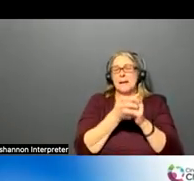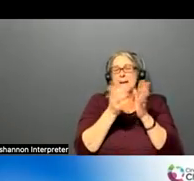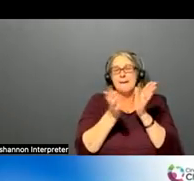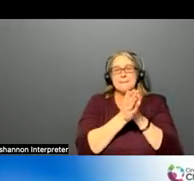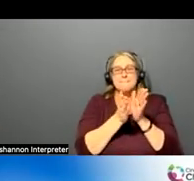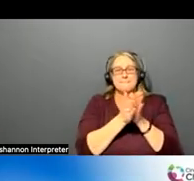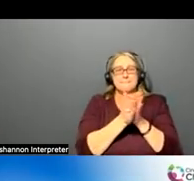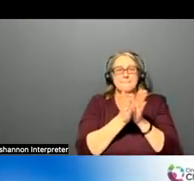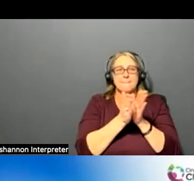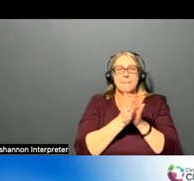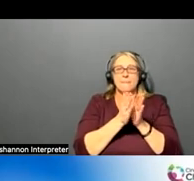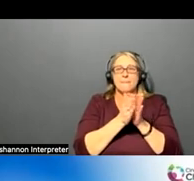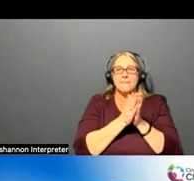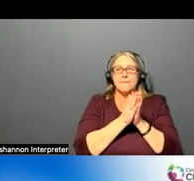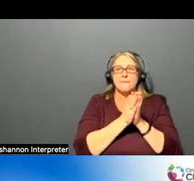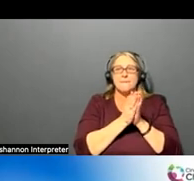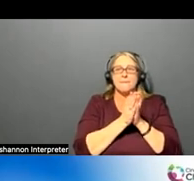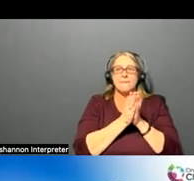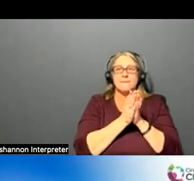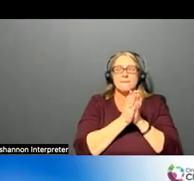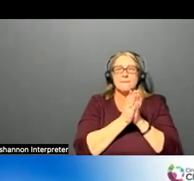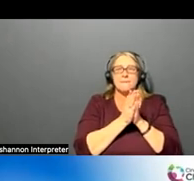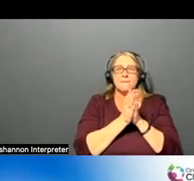say that